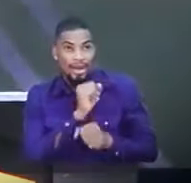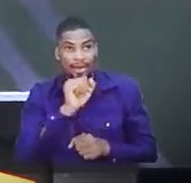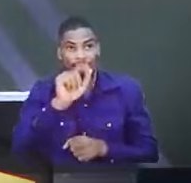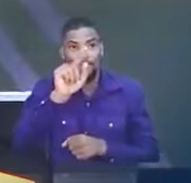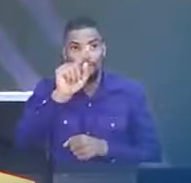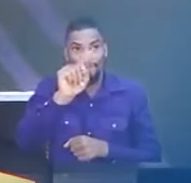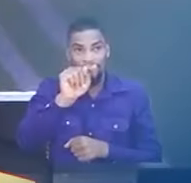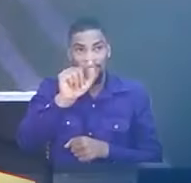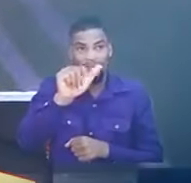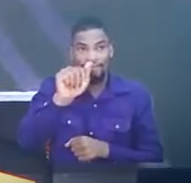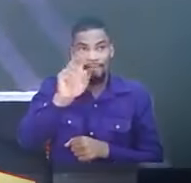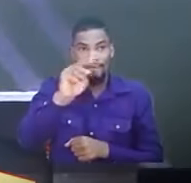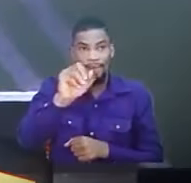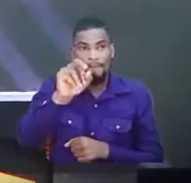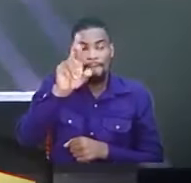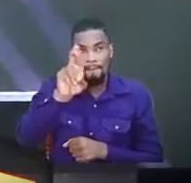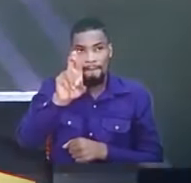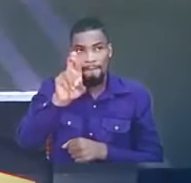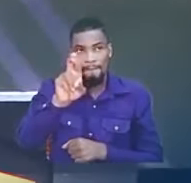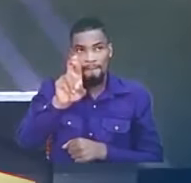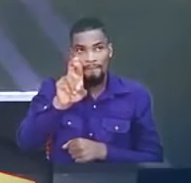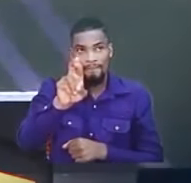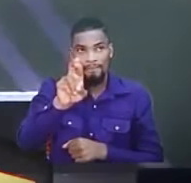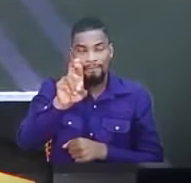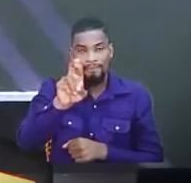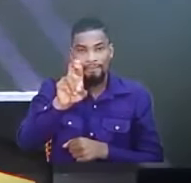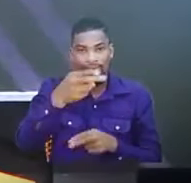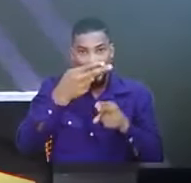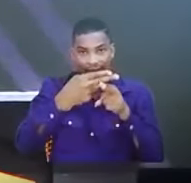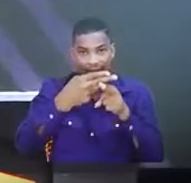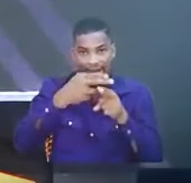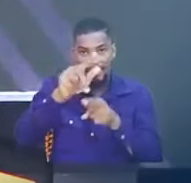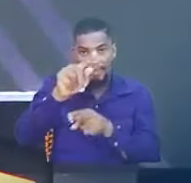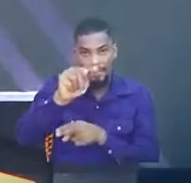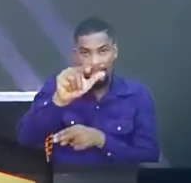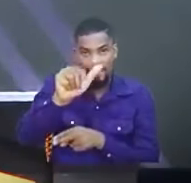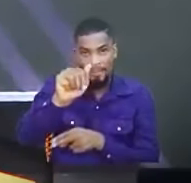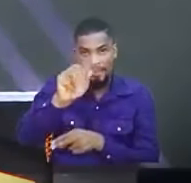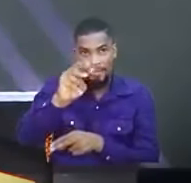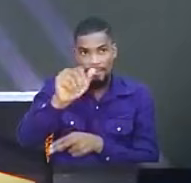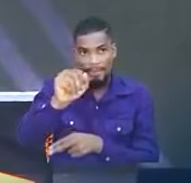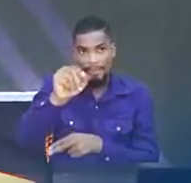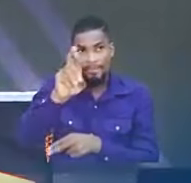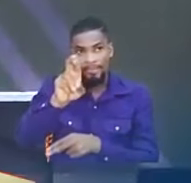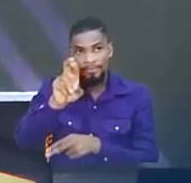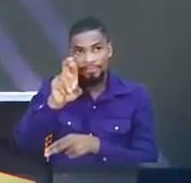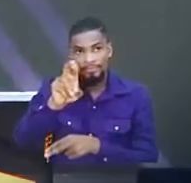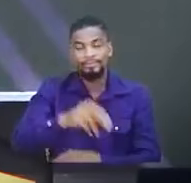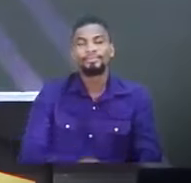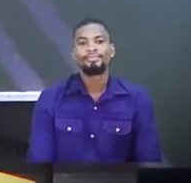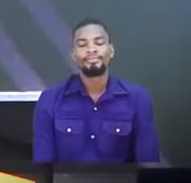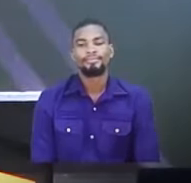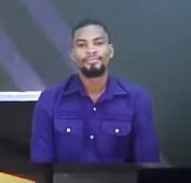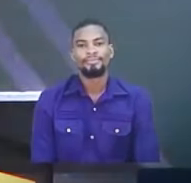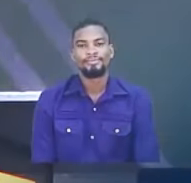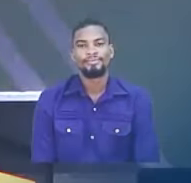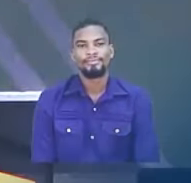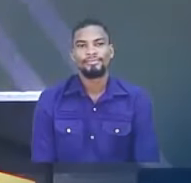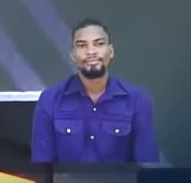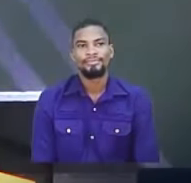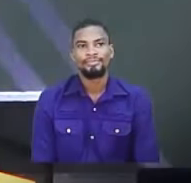English pronunciation for this one is Tamar, but the Hebrew is Tamar. So I will stay with the